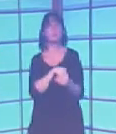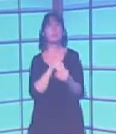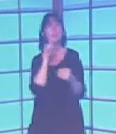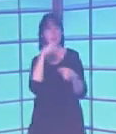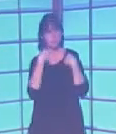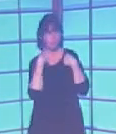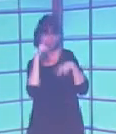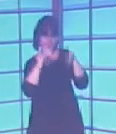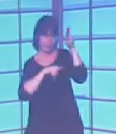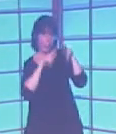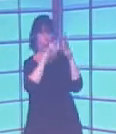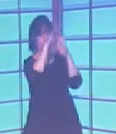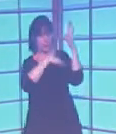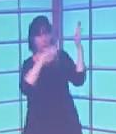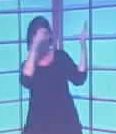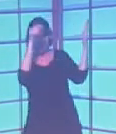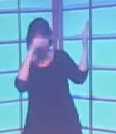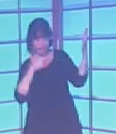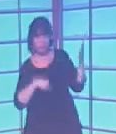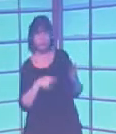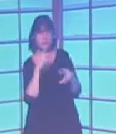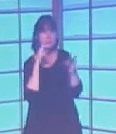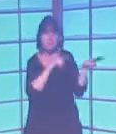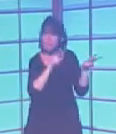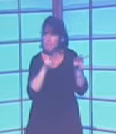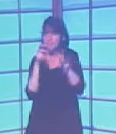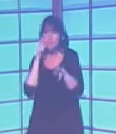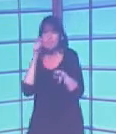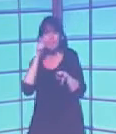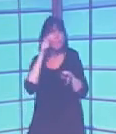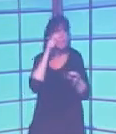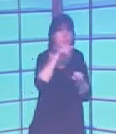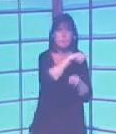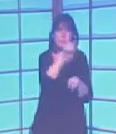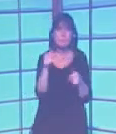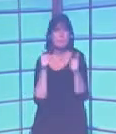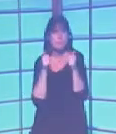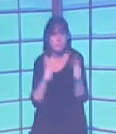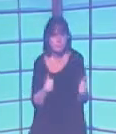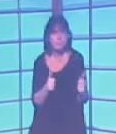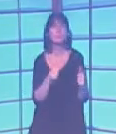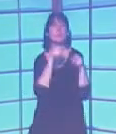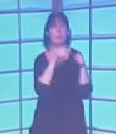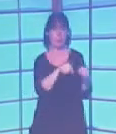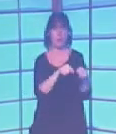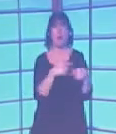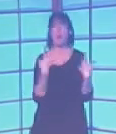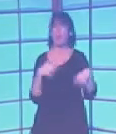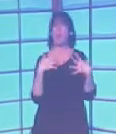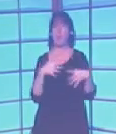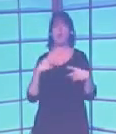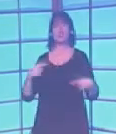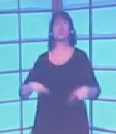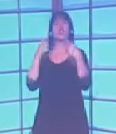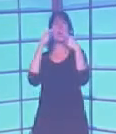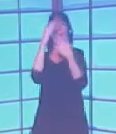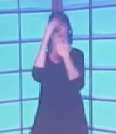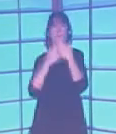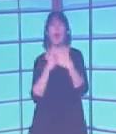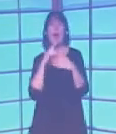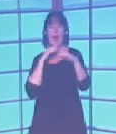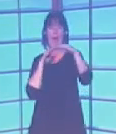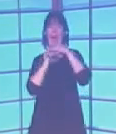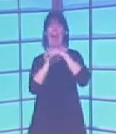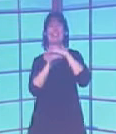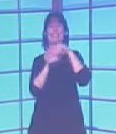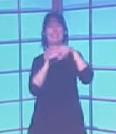knowledge and experience of auditing sports venues, which pose different challenges to other public buildings. Each access audit varies